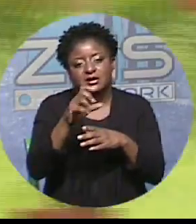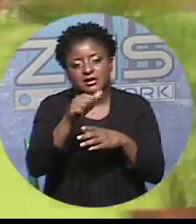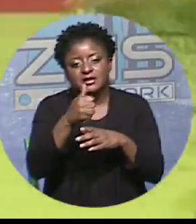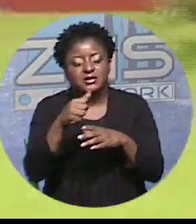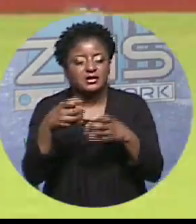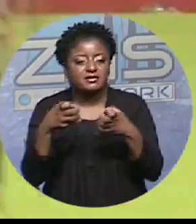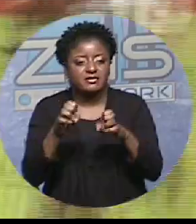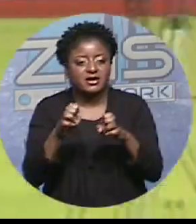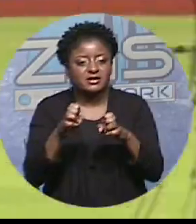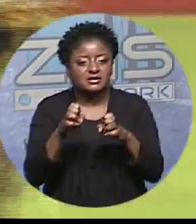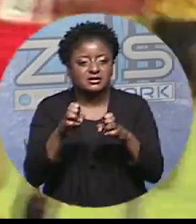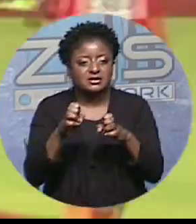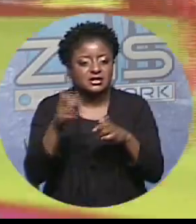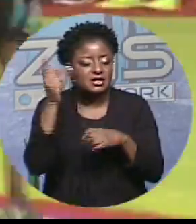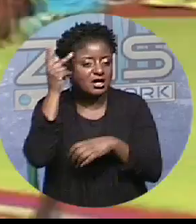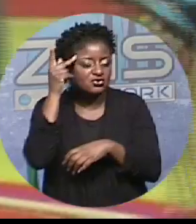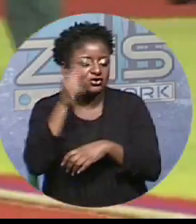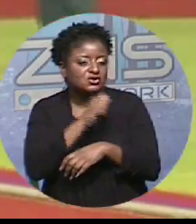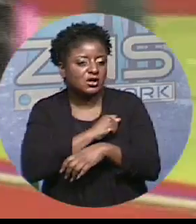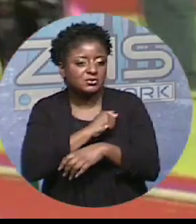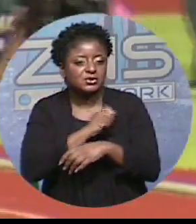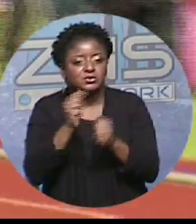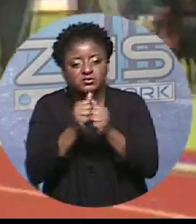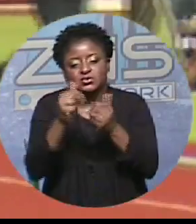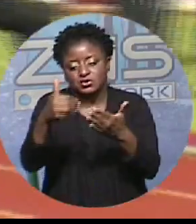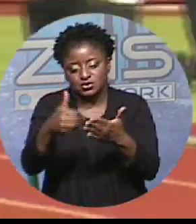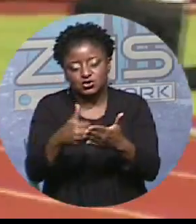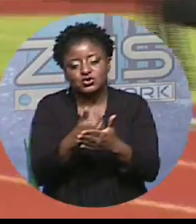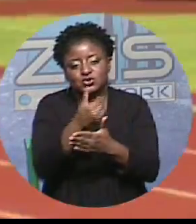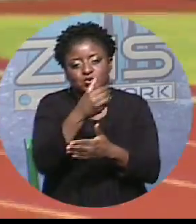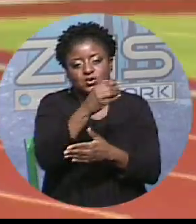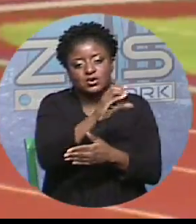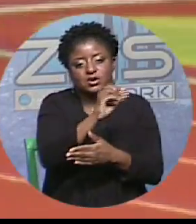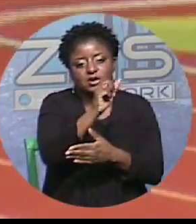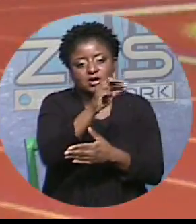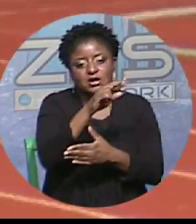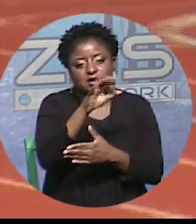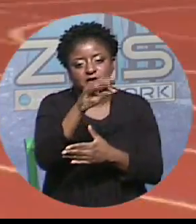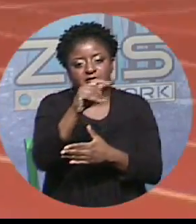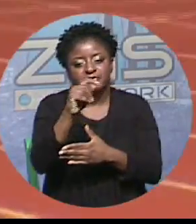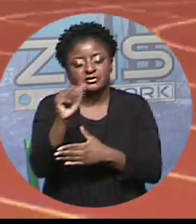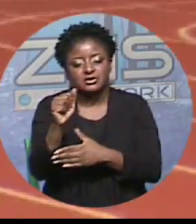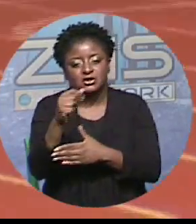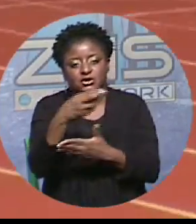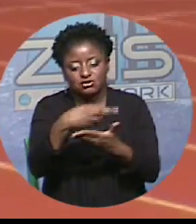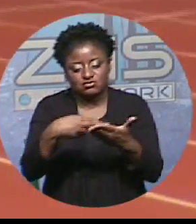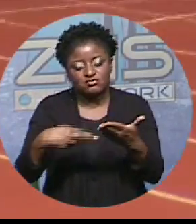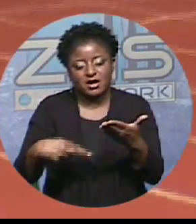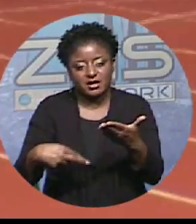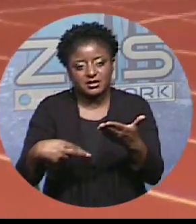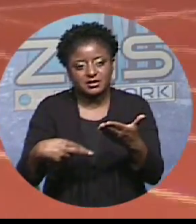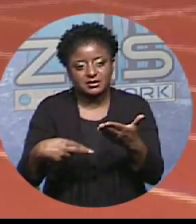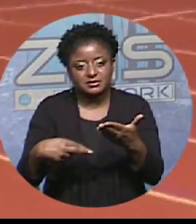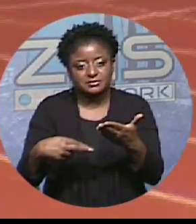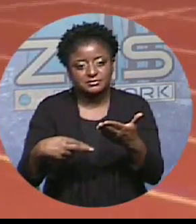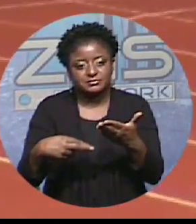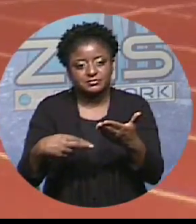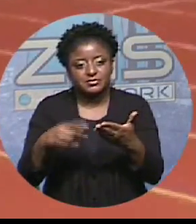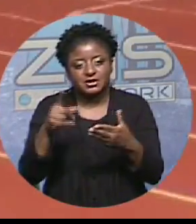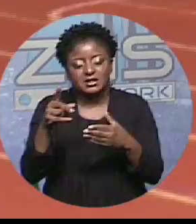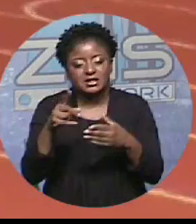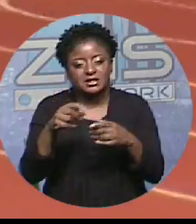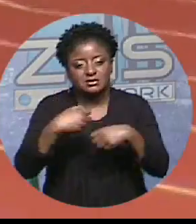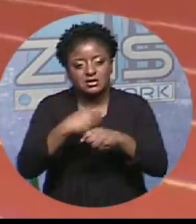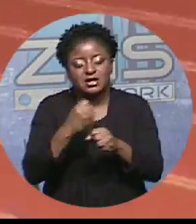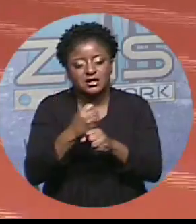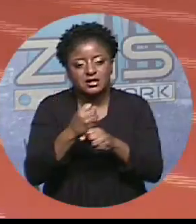Thompson, who also set a new Carifta record. Thompson scored 5,890 points over the 2 days. He set the